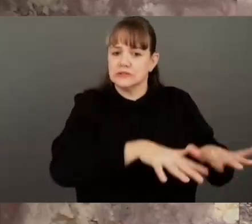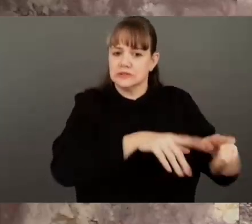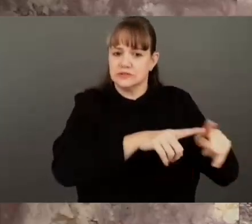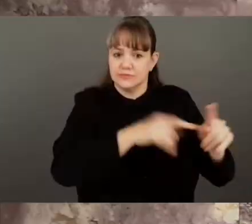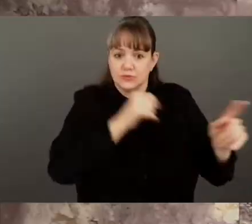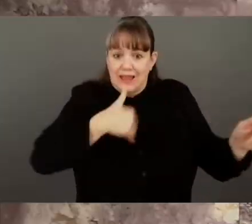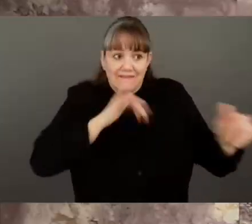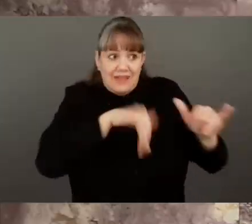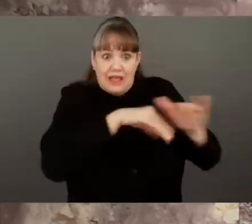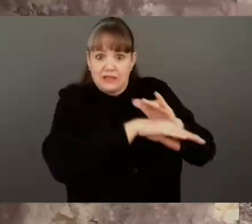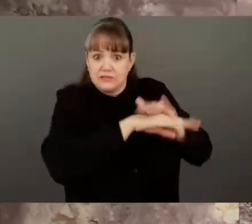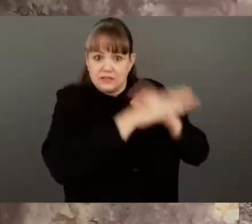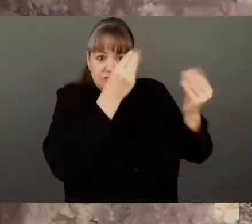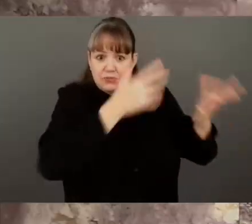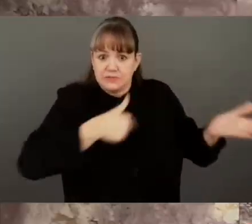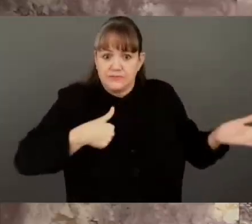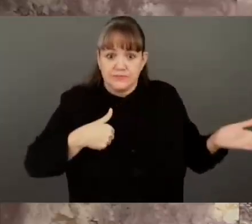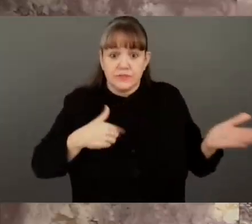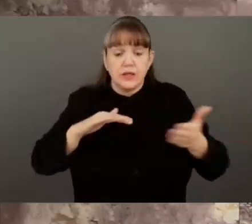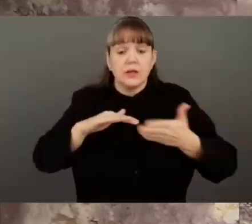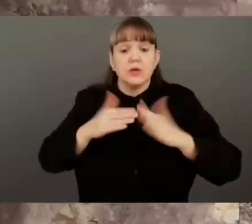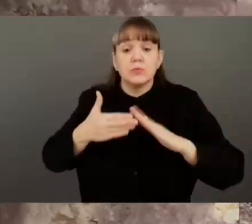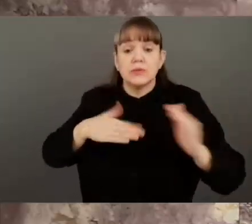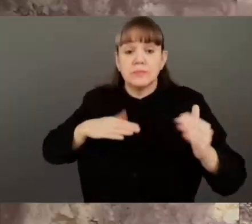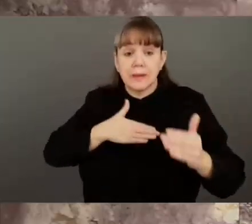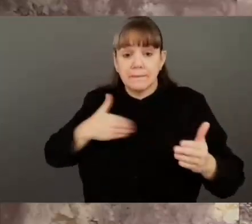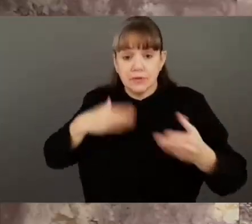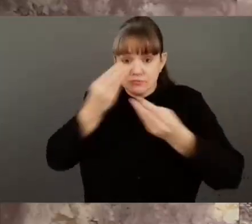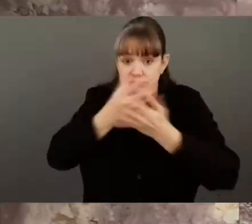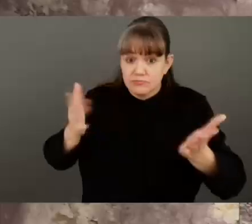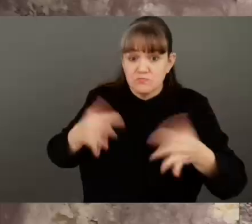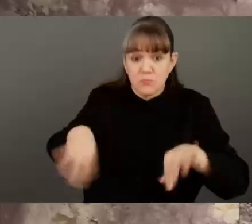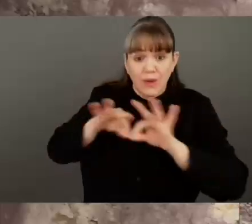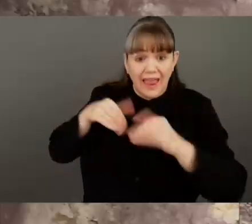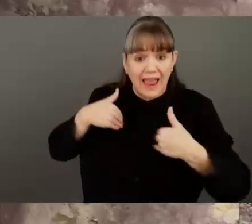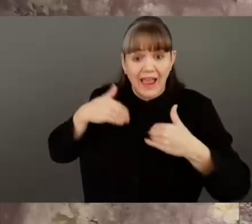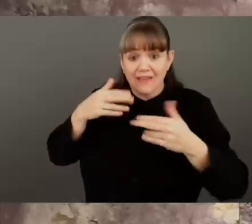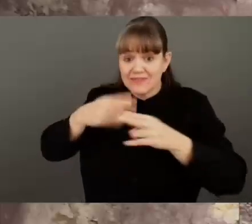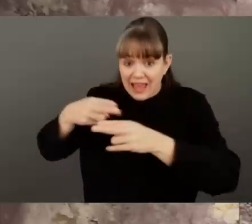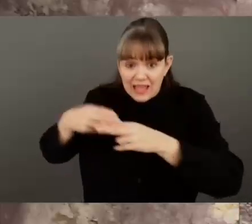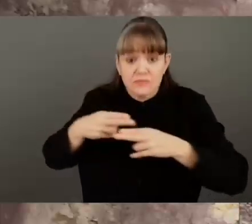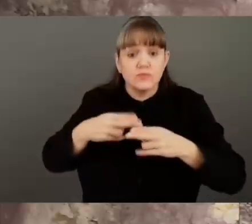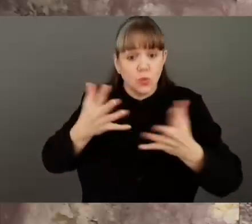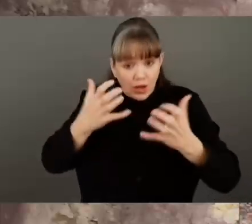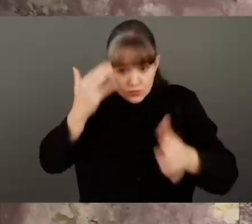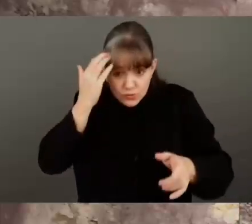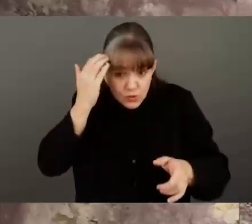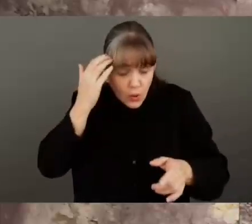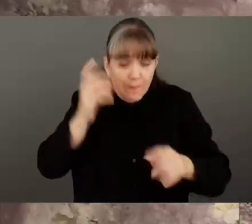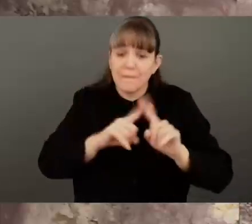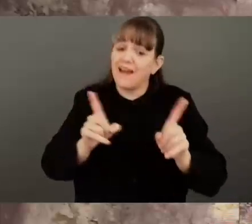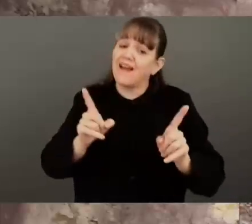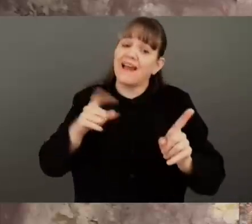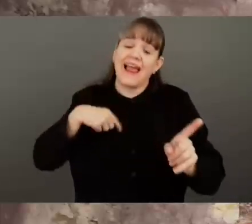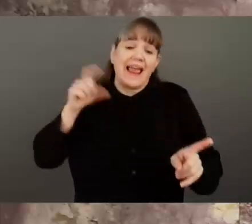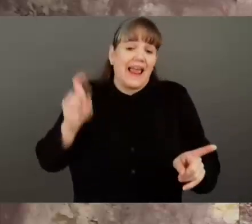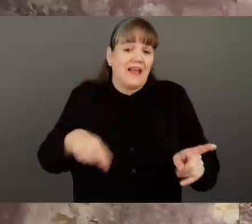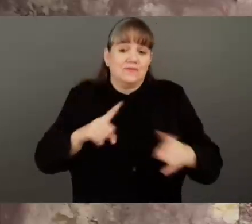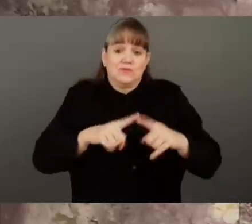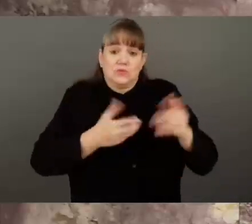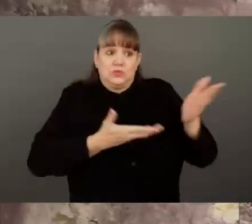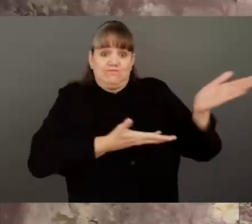is to have information such as names that they're asking for. I have to, though, maintain the integrity